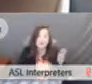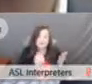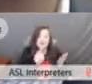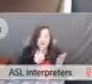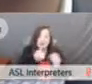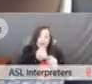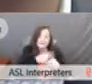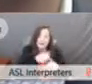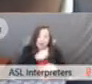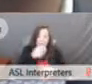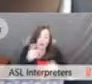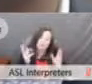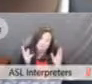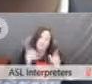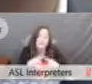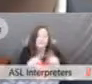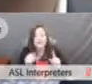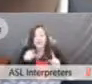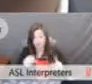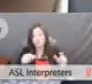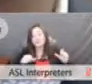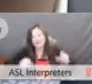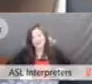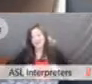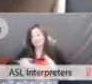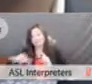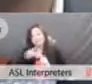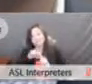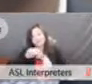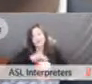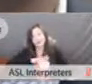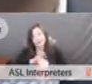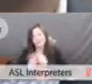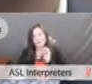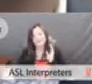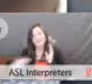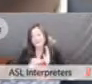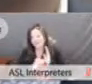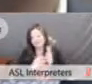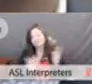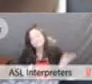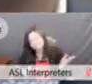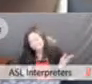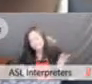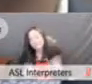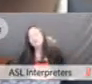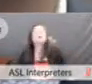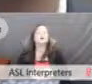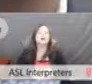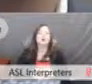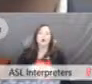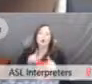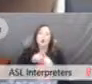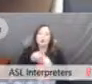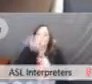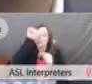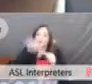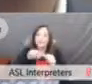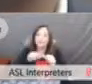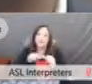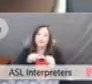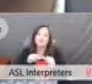but you can get the virus again. And then the other thing to keep in mind, there are